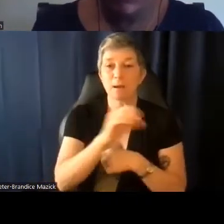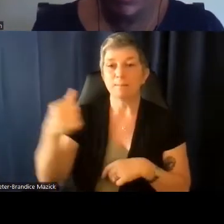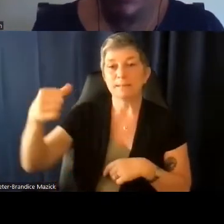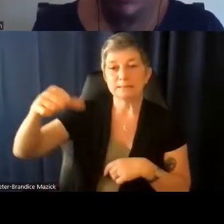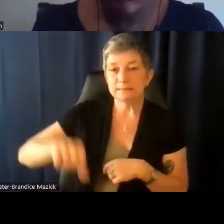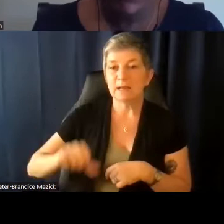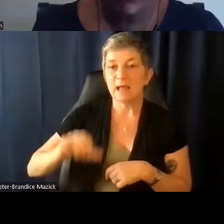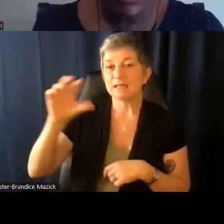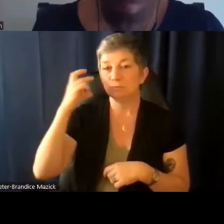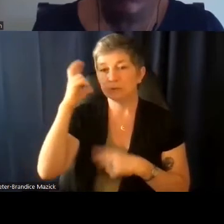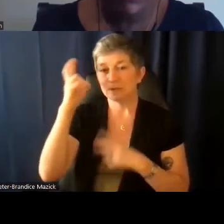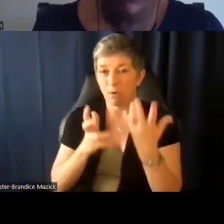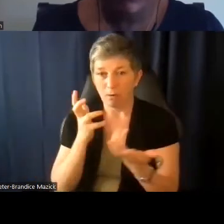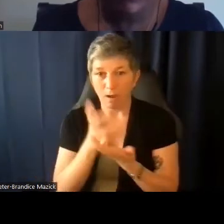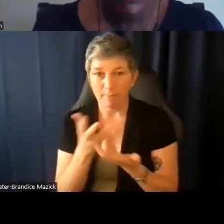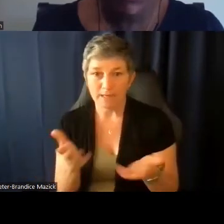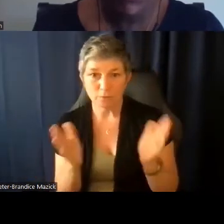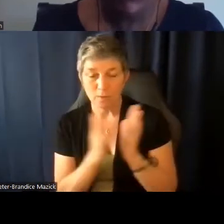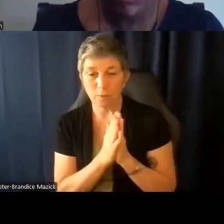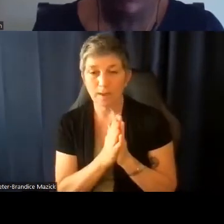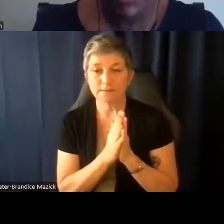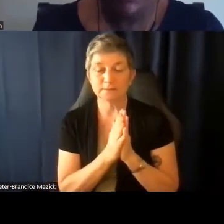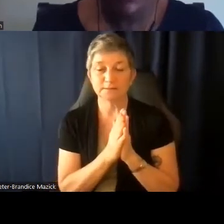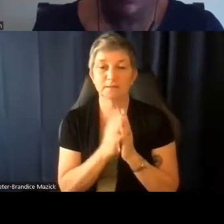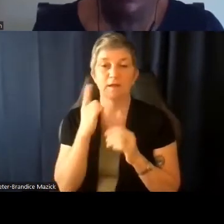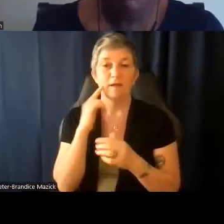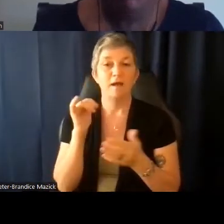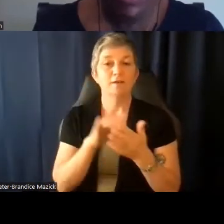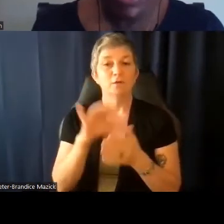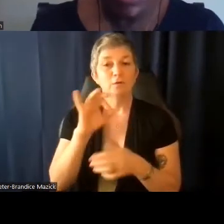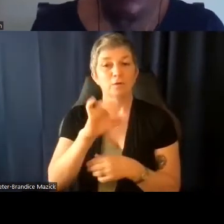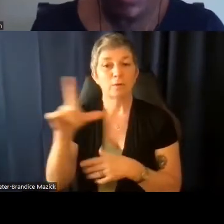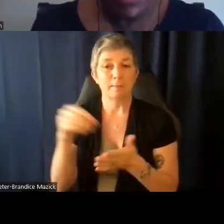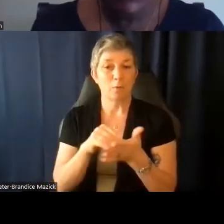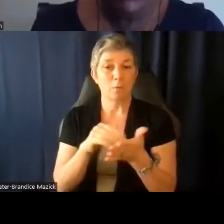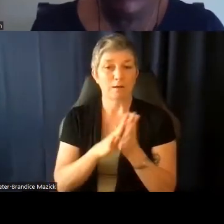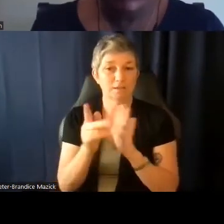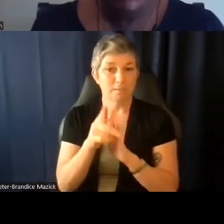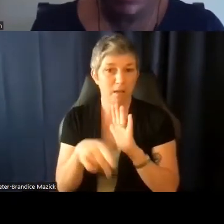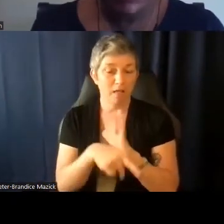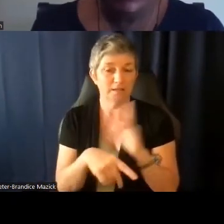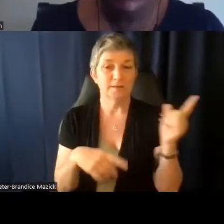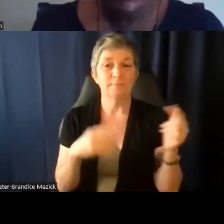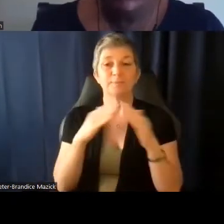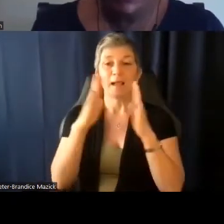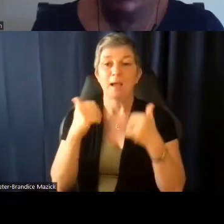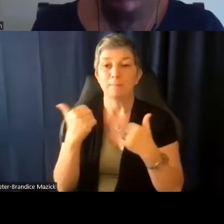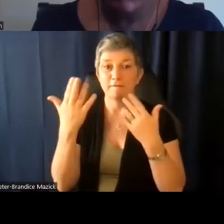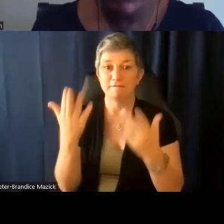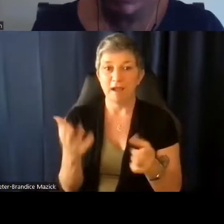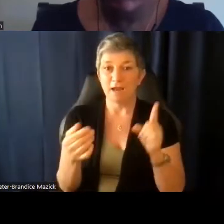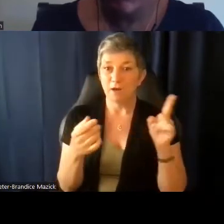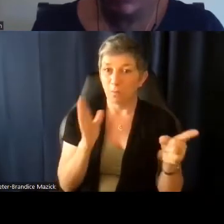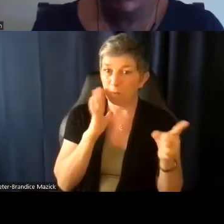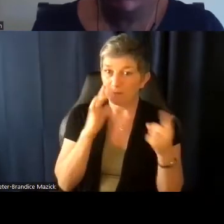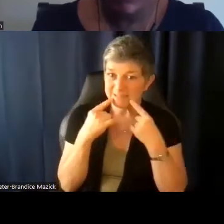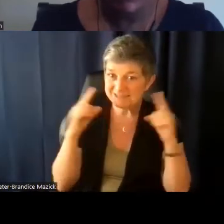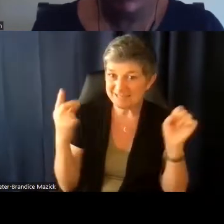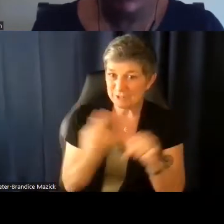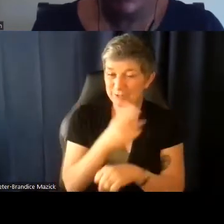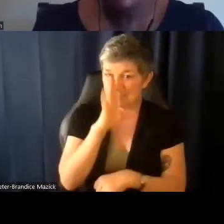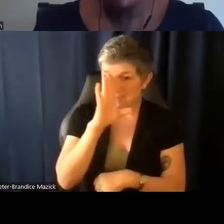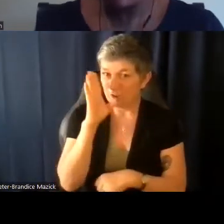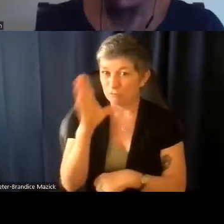tenant's reasonable accommodation request to their criminal records policy. Is the housing provider likely to succeed using a direct